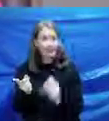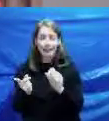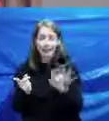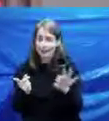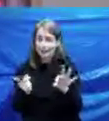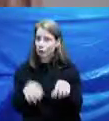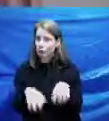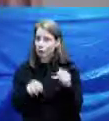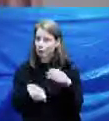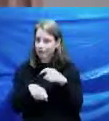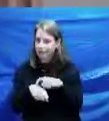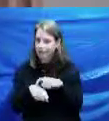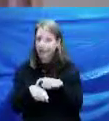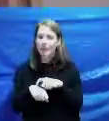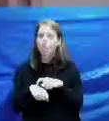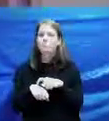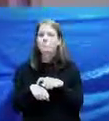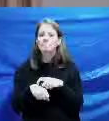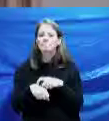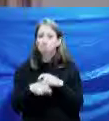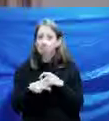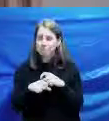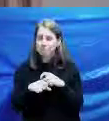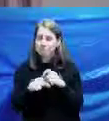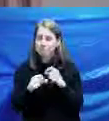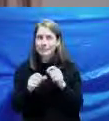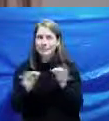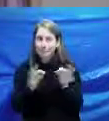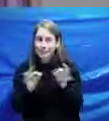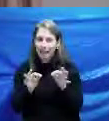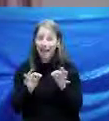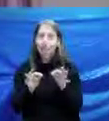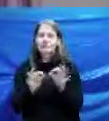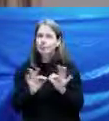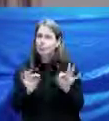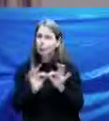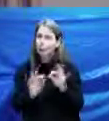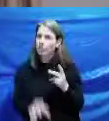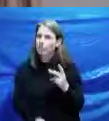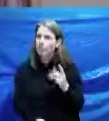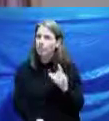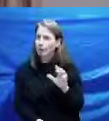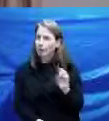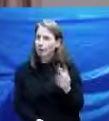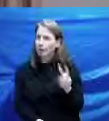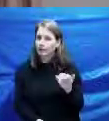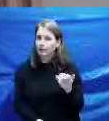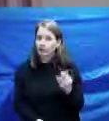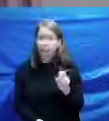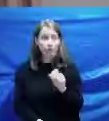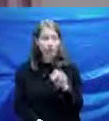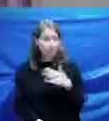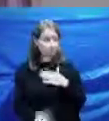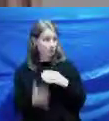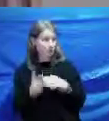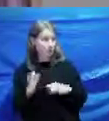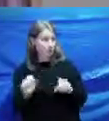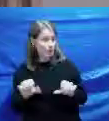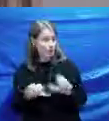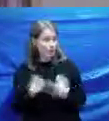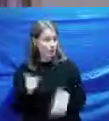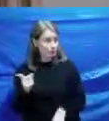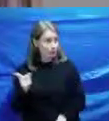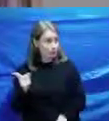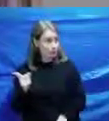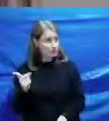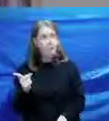knowing how important place value is, this is an expectation. If my students can do this, I'm pretty confident that they can understand place